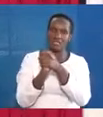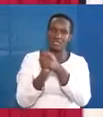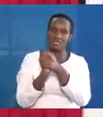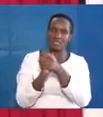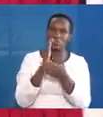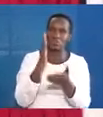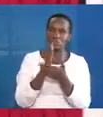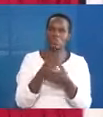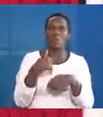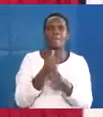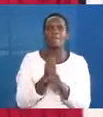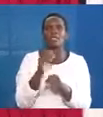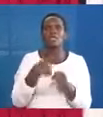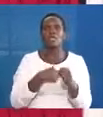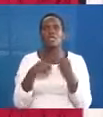stabilized the country,